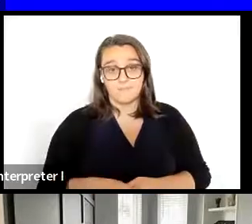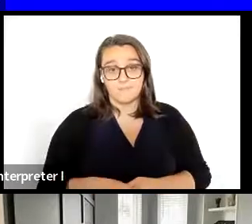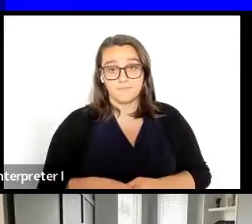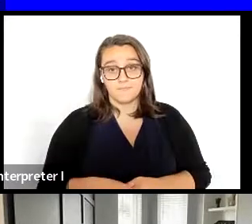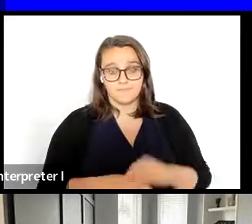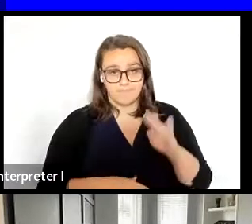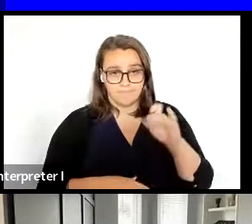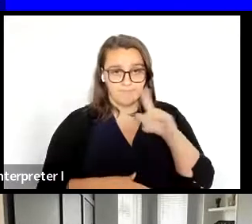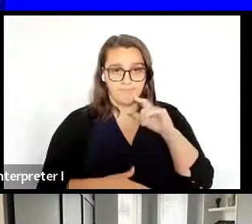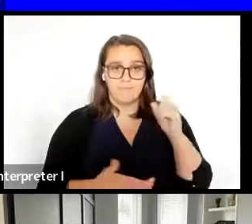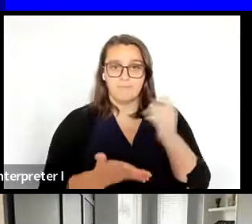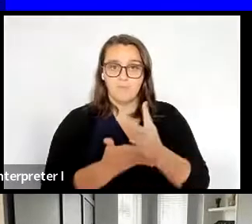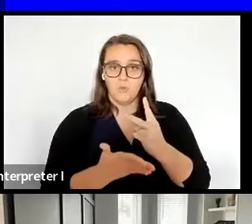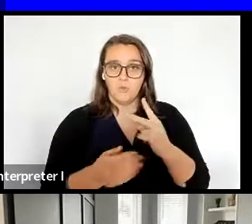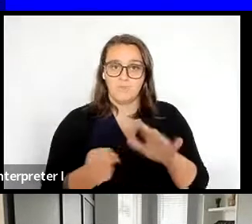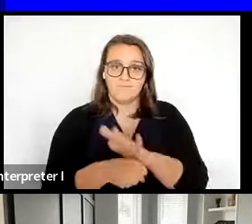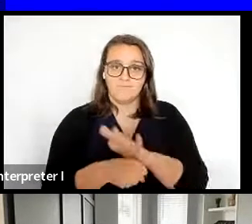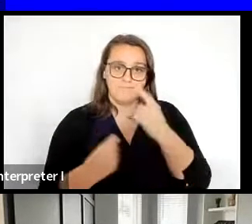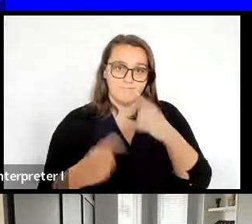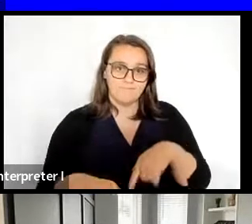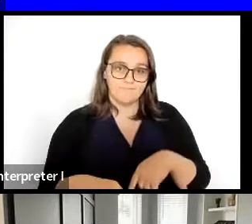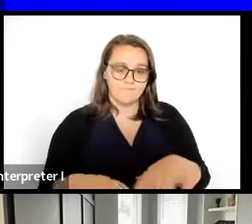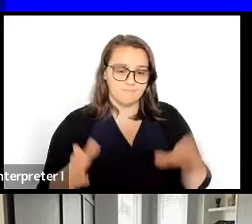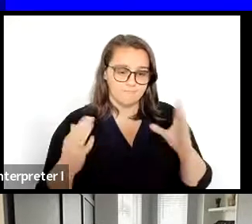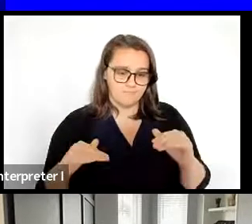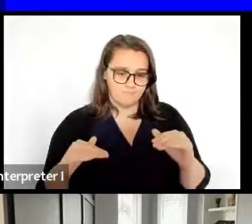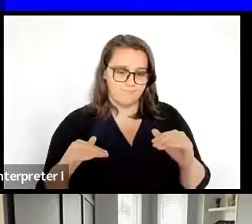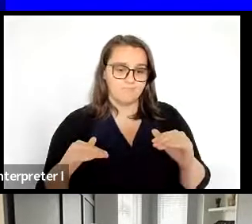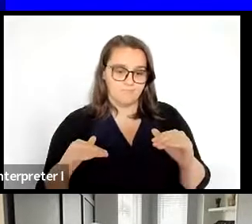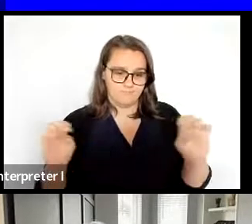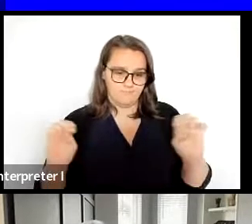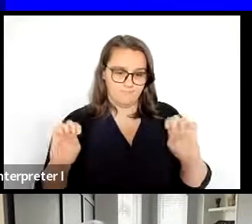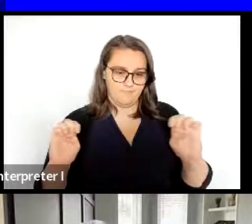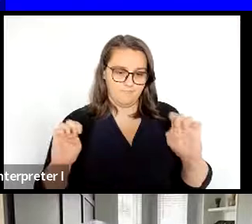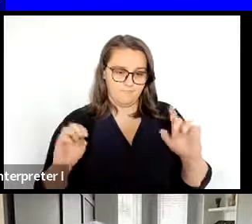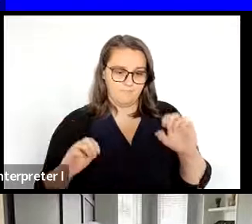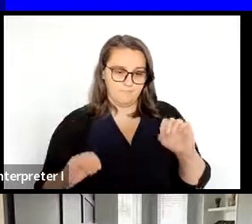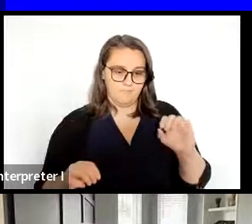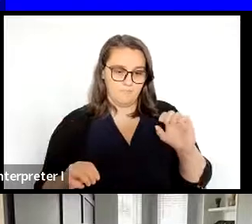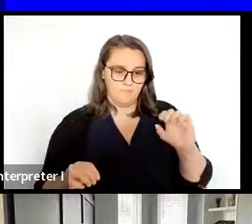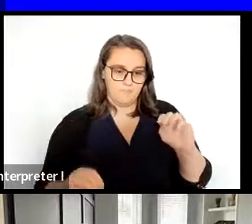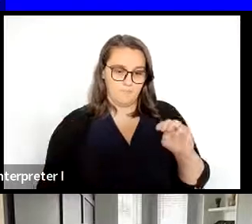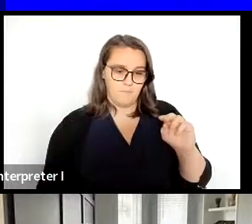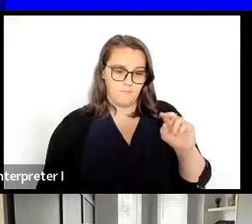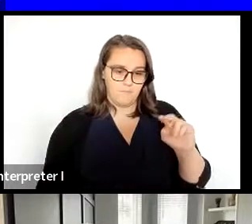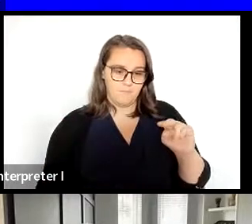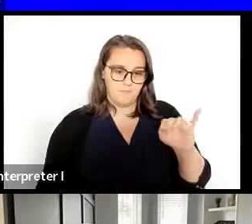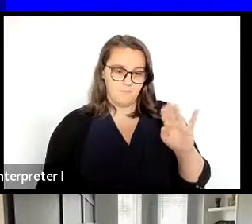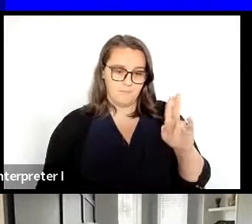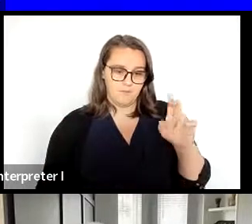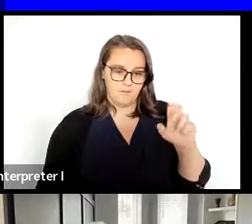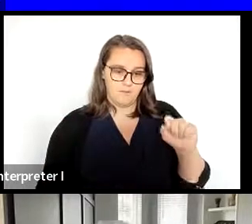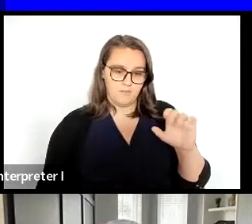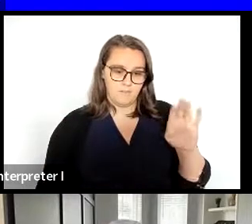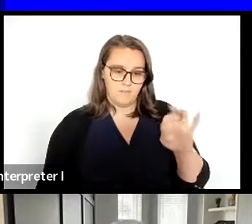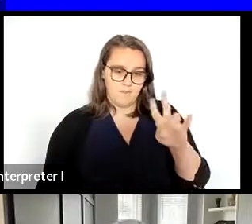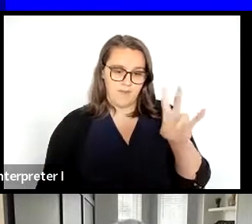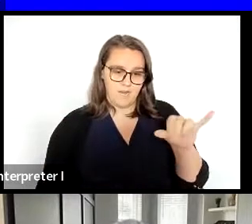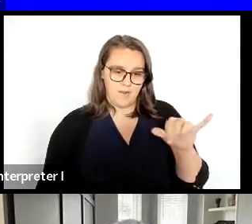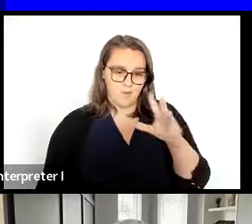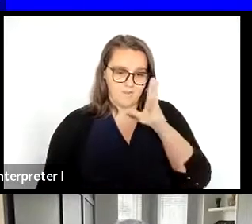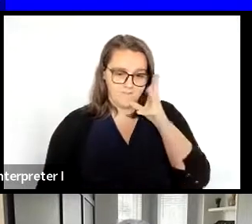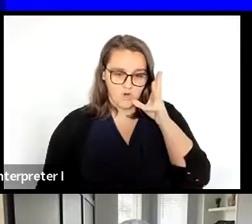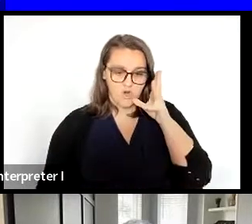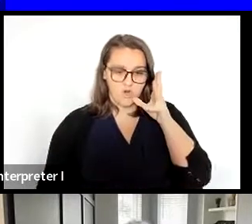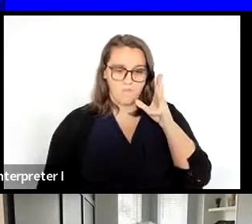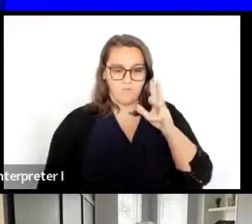Bills approved unanimously. The next emergency is Omnibus Berry Farm Redevelopment Emergency Declaration